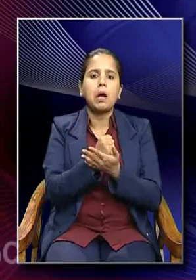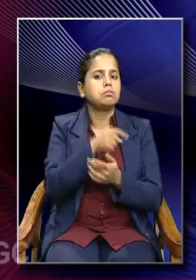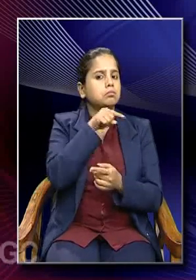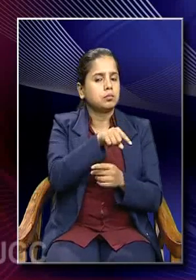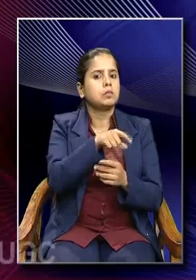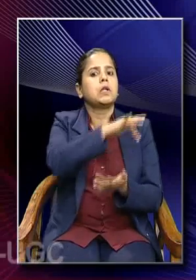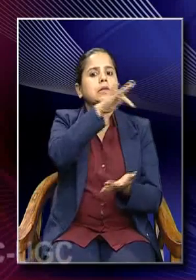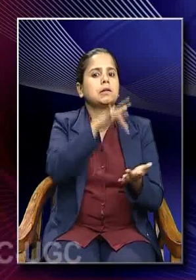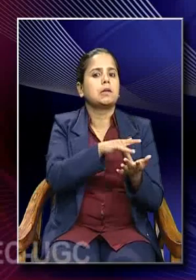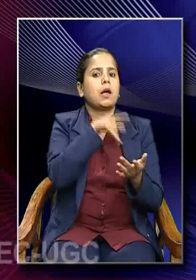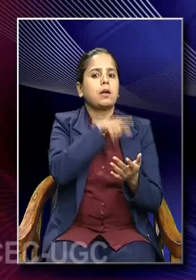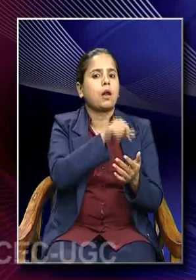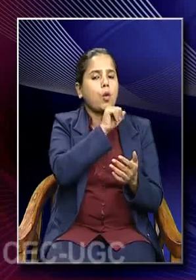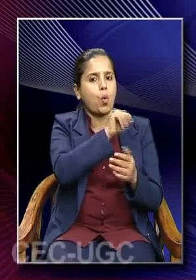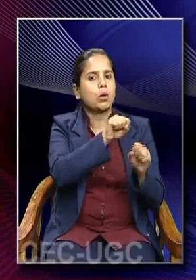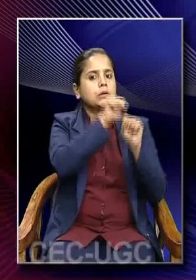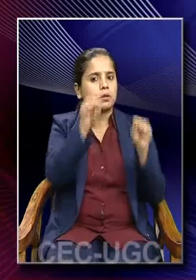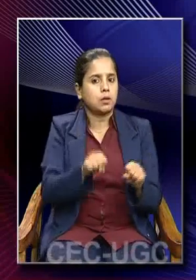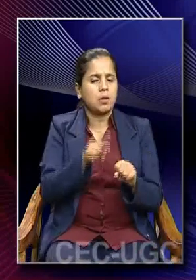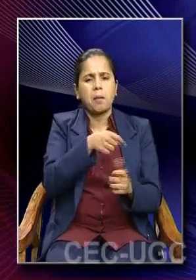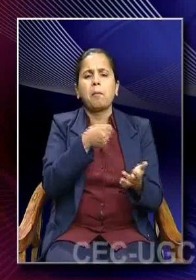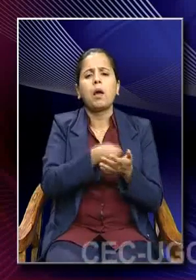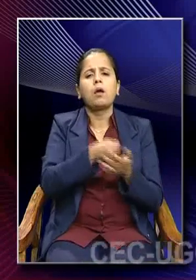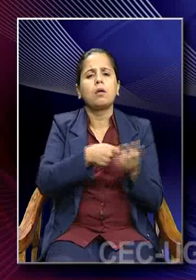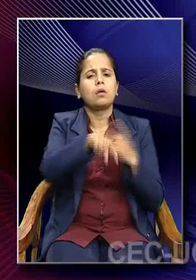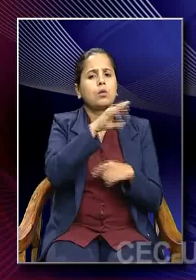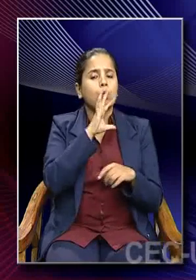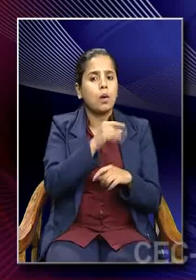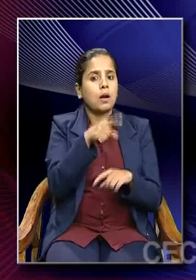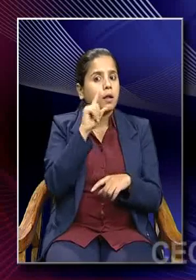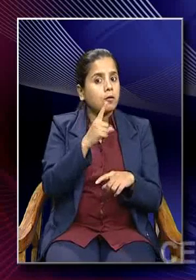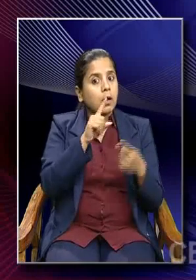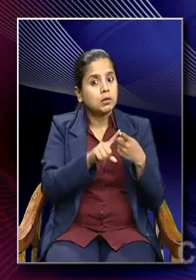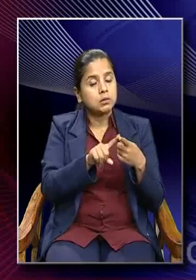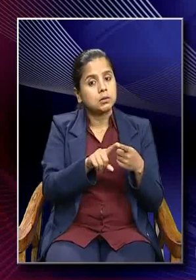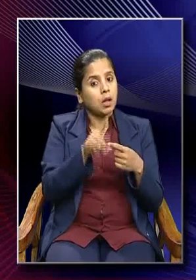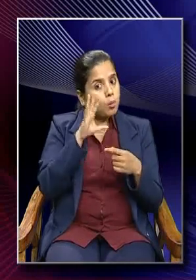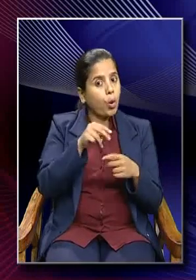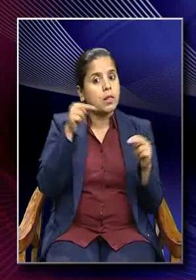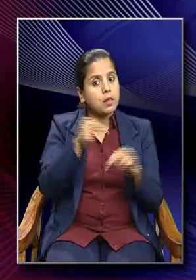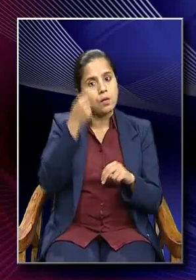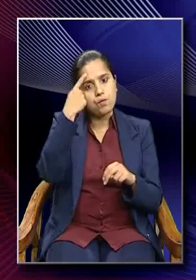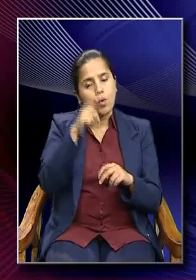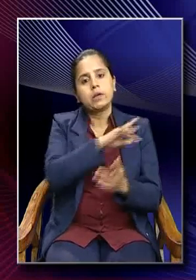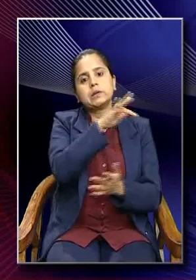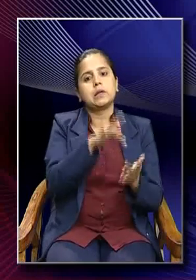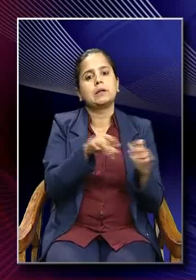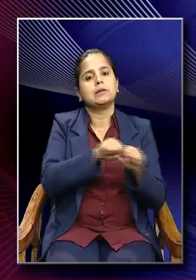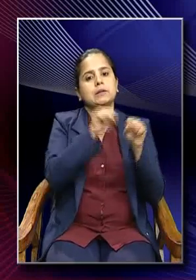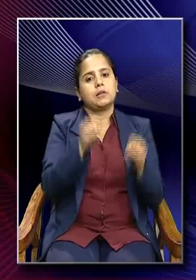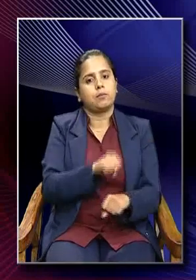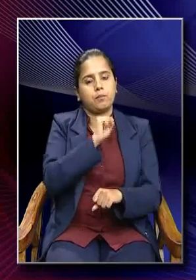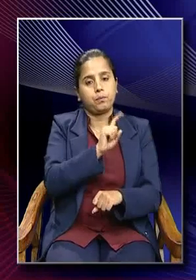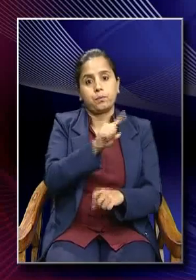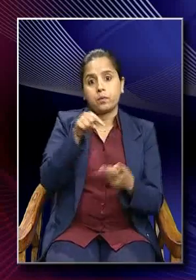system is the basic infrastructure, which is the preliminary infrastructure required for a centralized system.